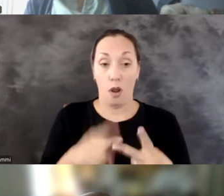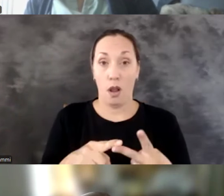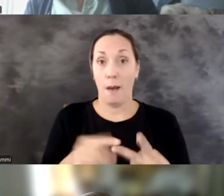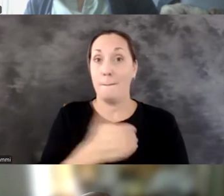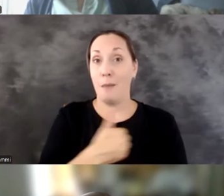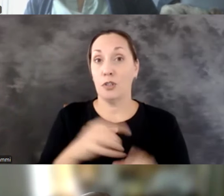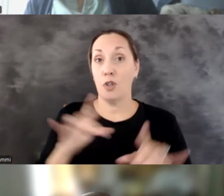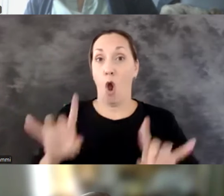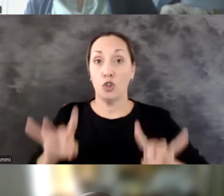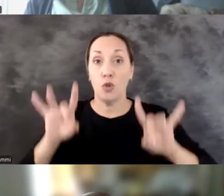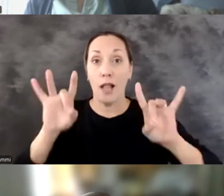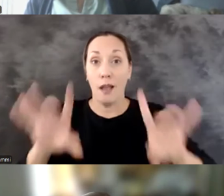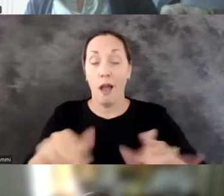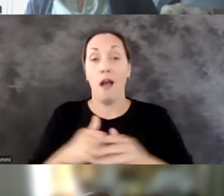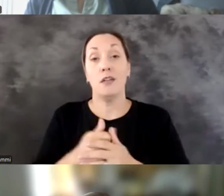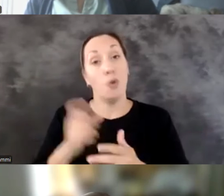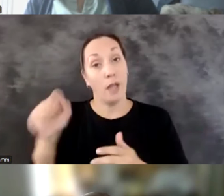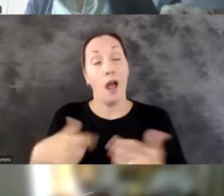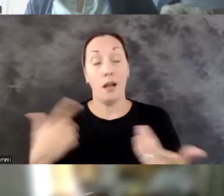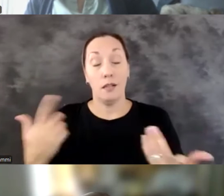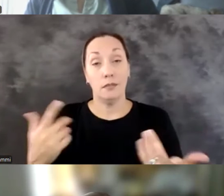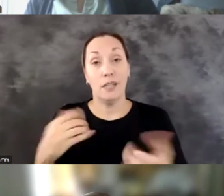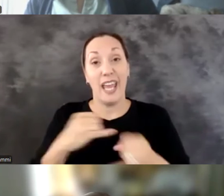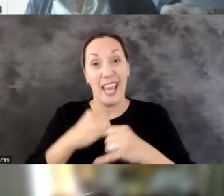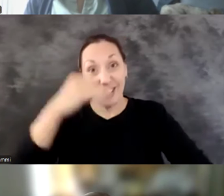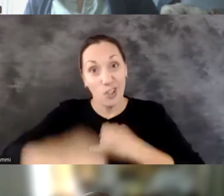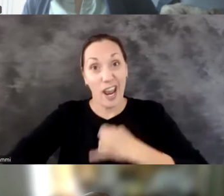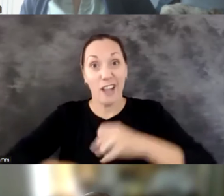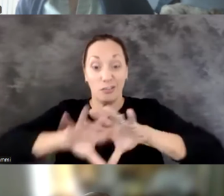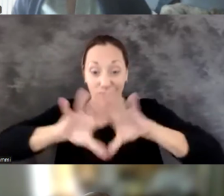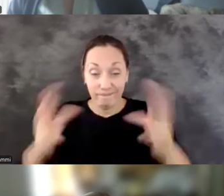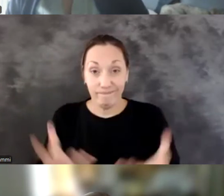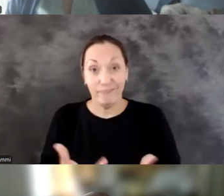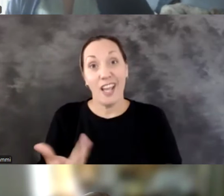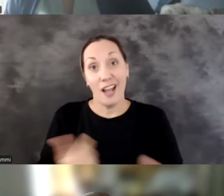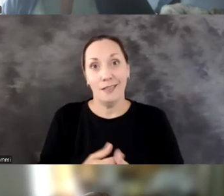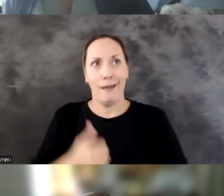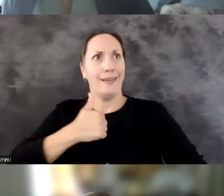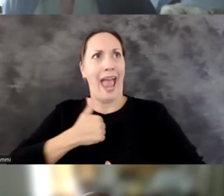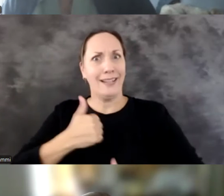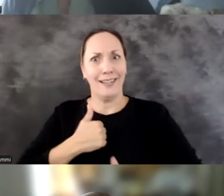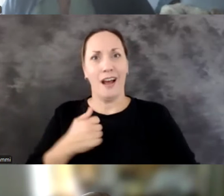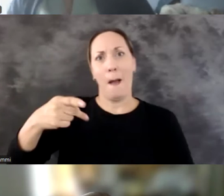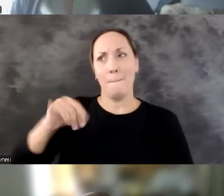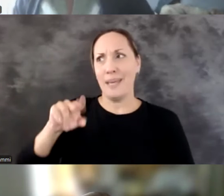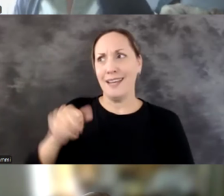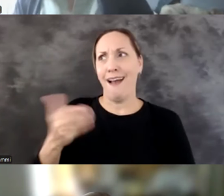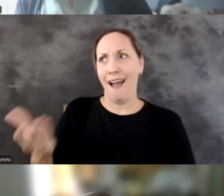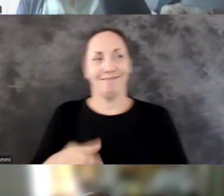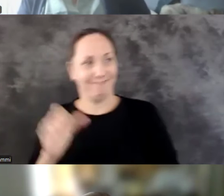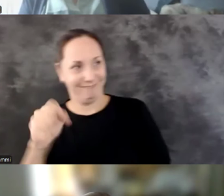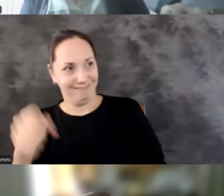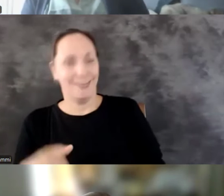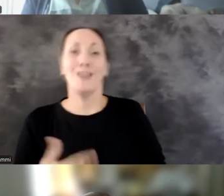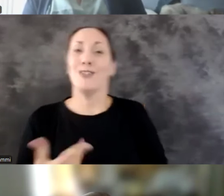in Australia. So yeah, so international. Pina is from Canada. So Absolutely. yes,